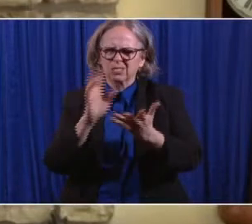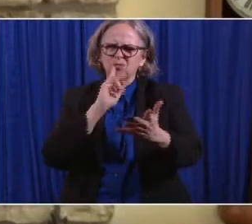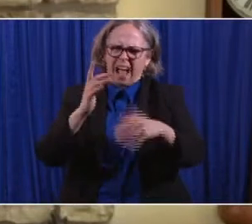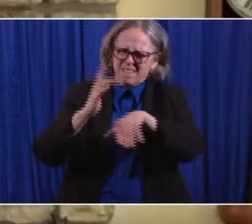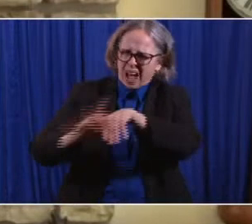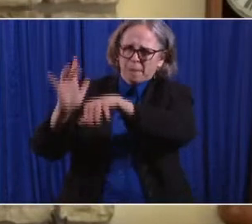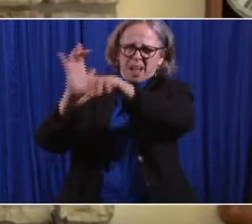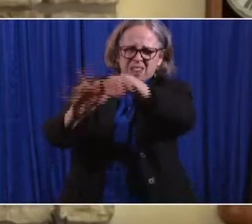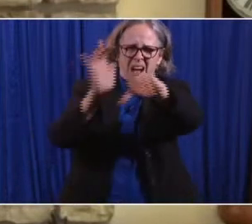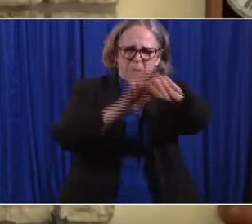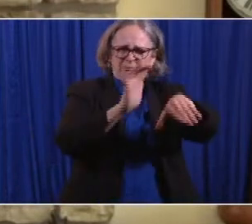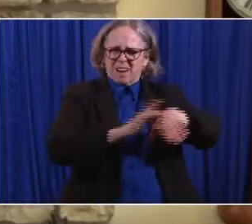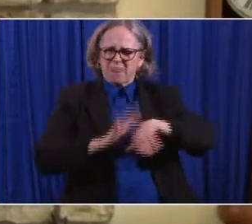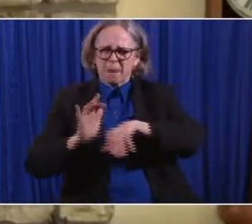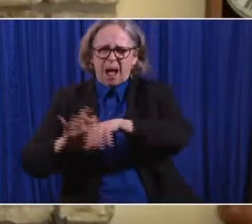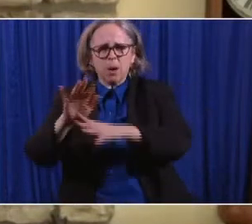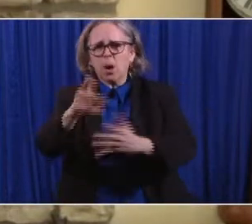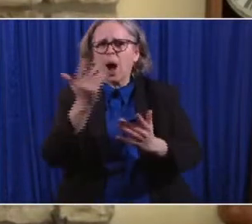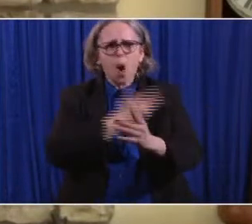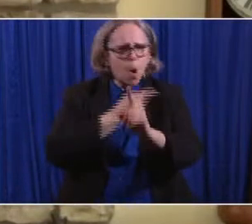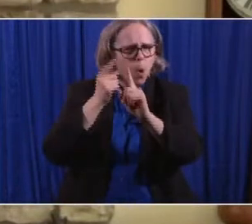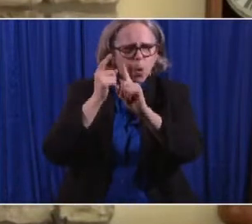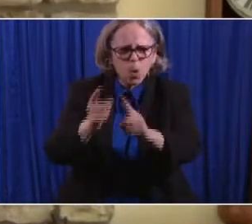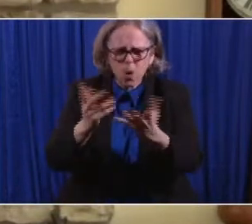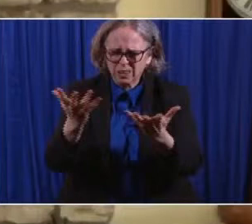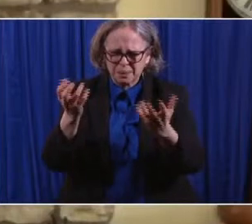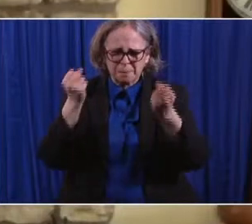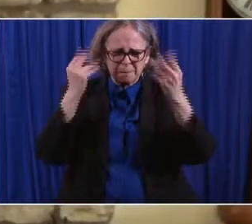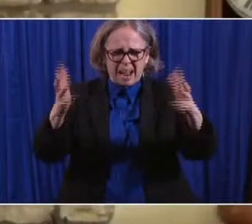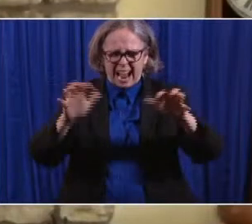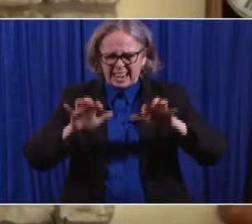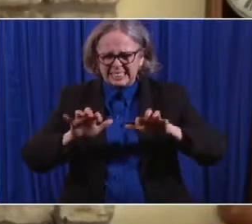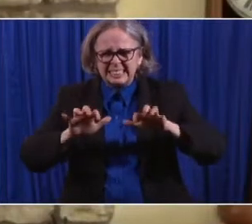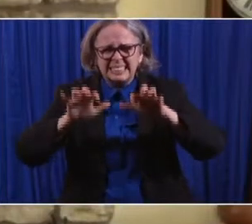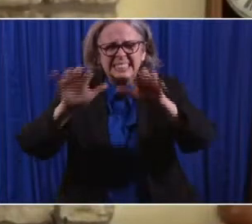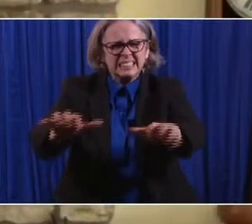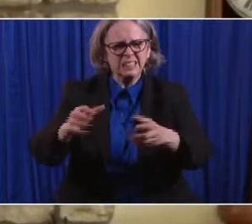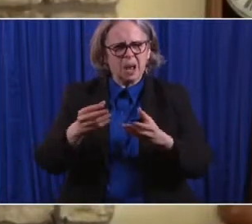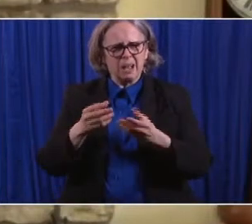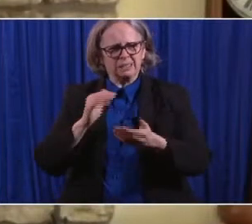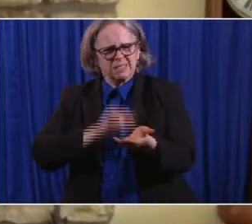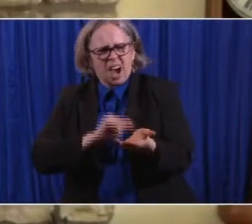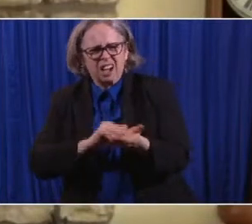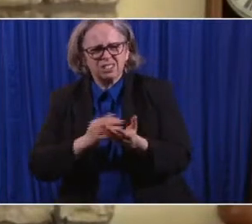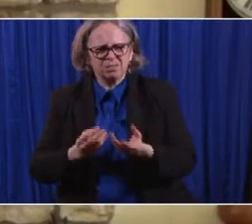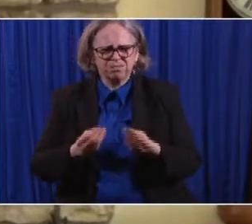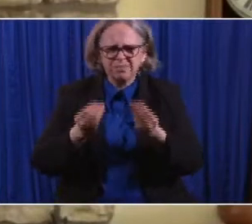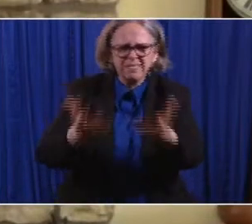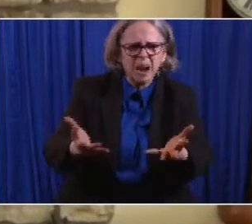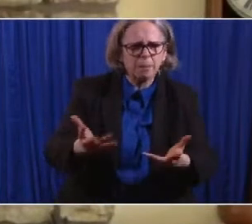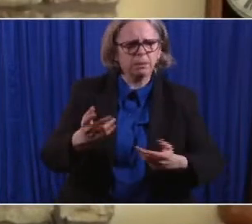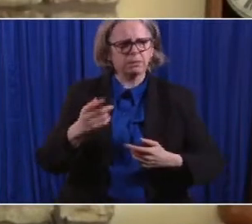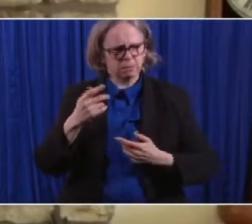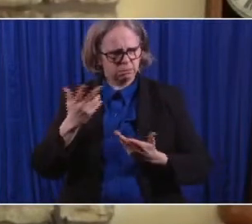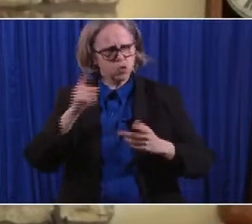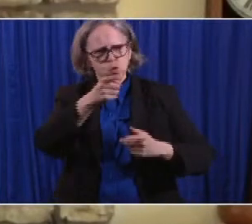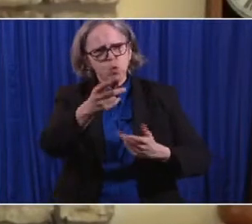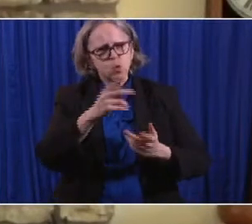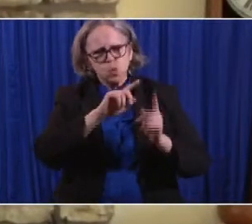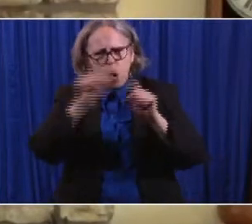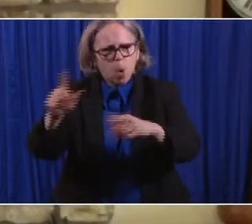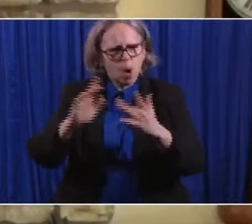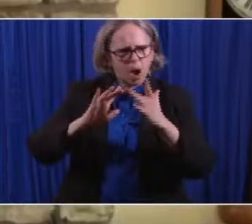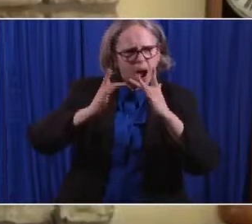So again, how do you do this? Obviously, you can go online. You can also, with the